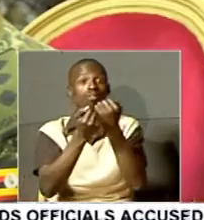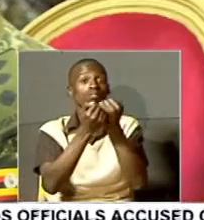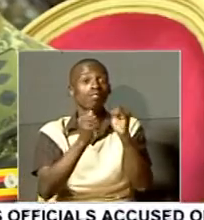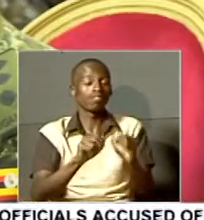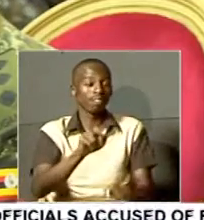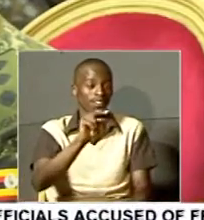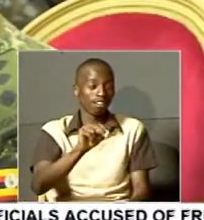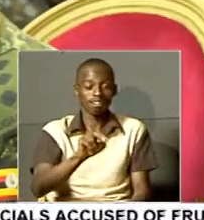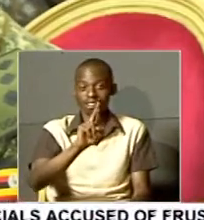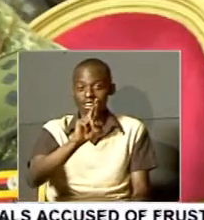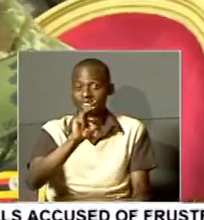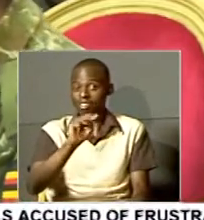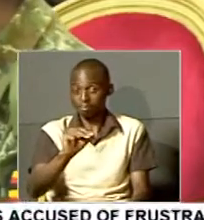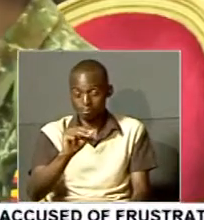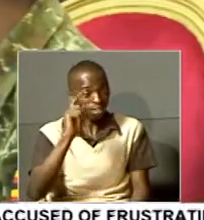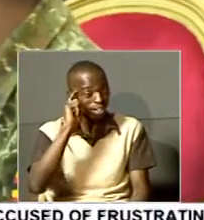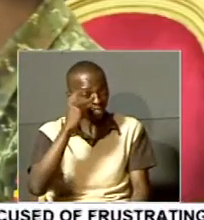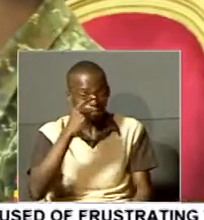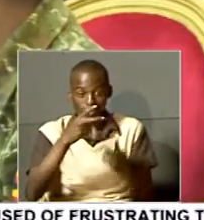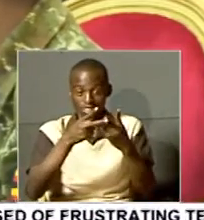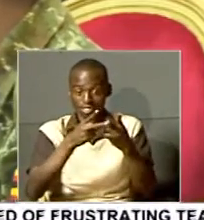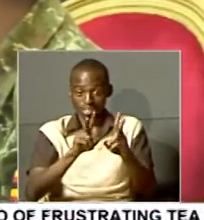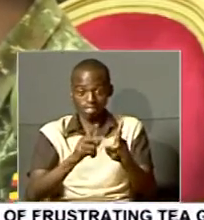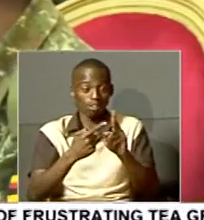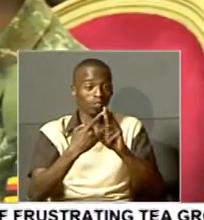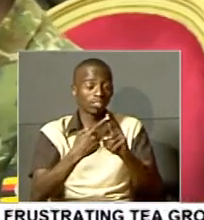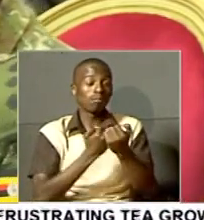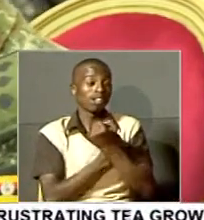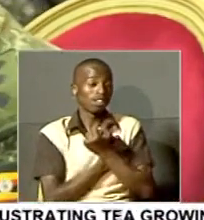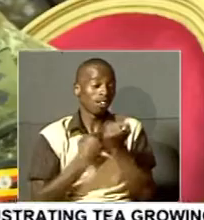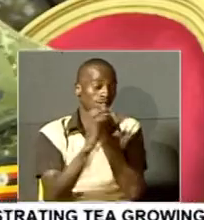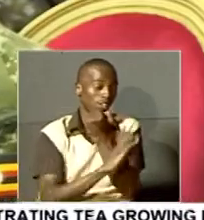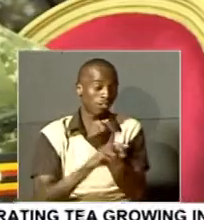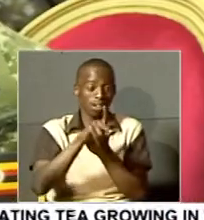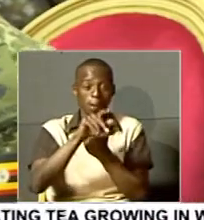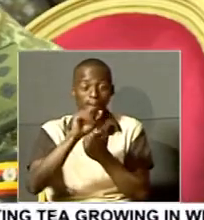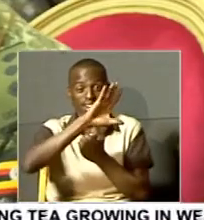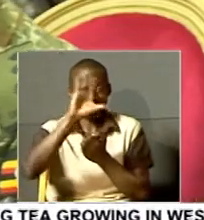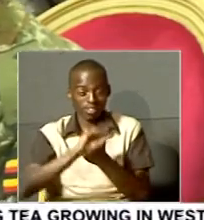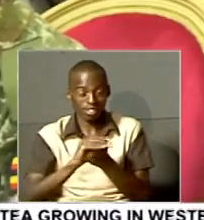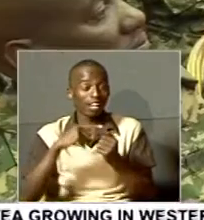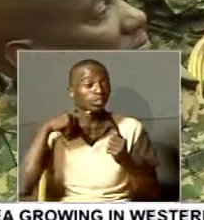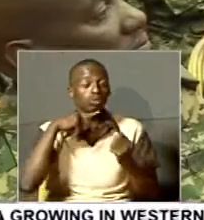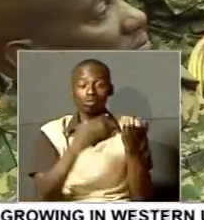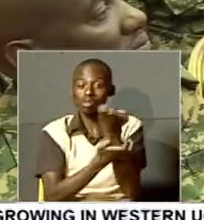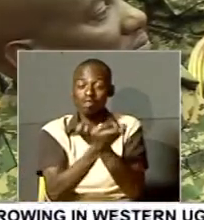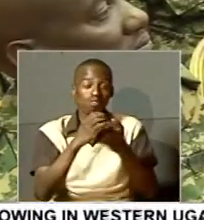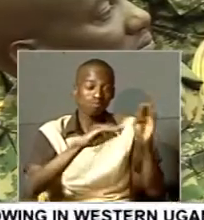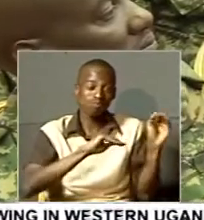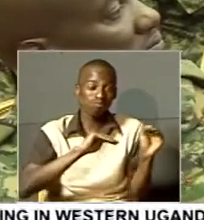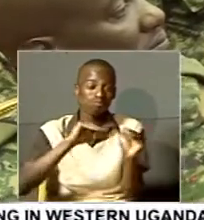National Resistance Movement, NRM, carried out, such as patriotism, pan-Africanism, and socio-economic